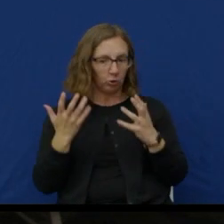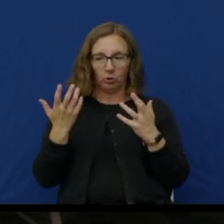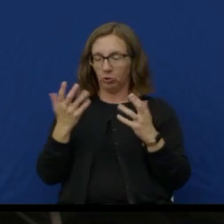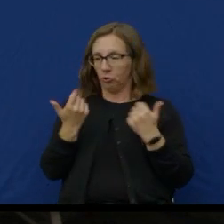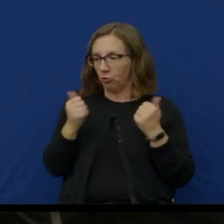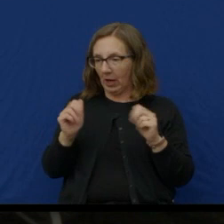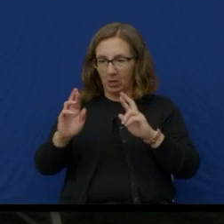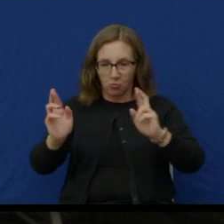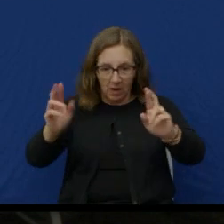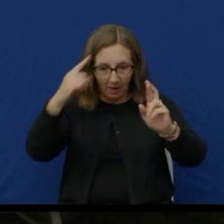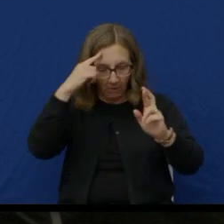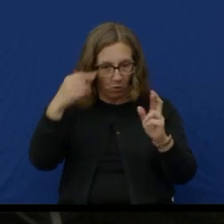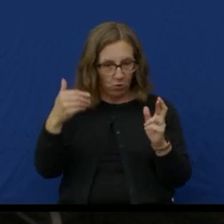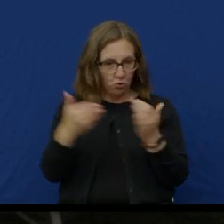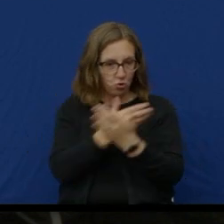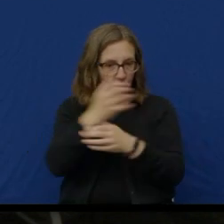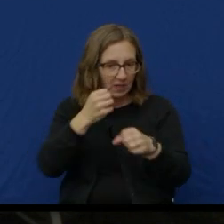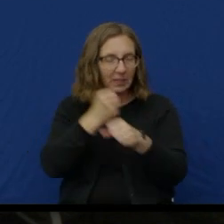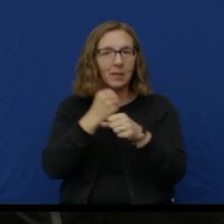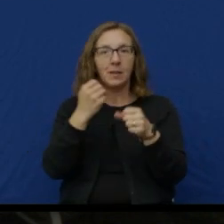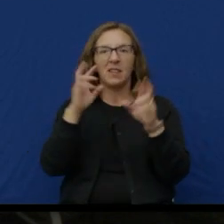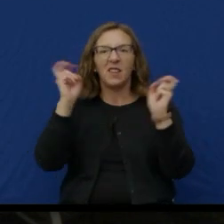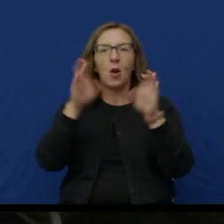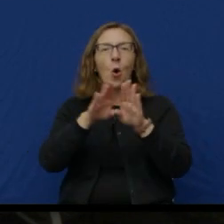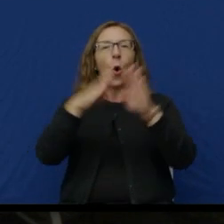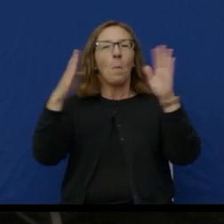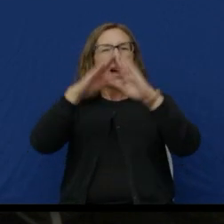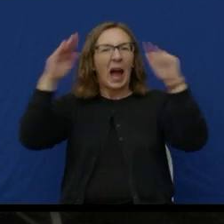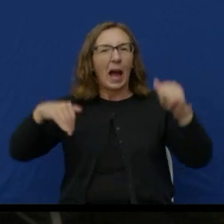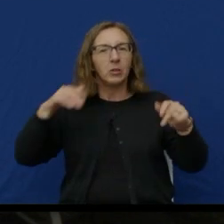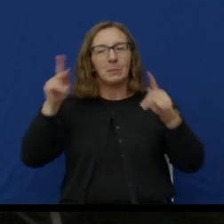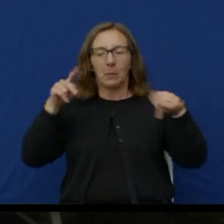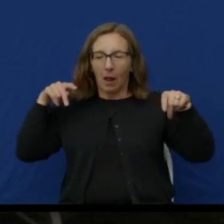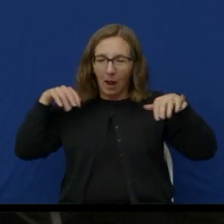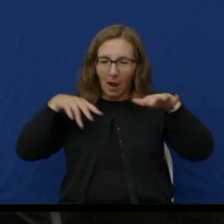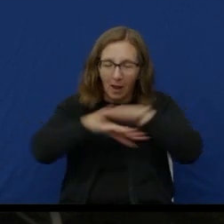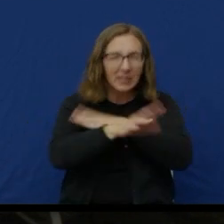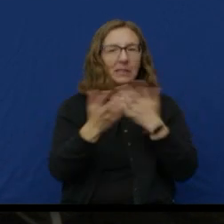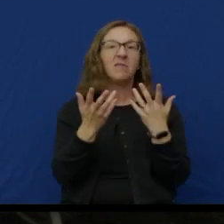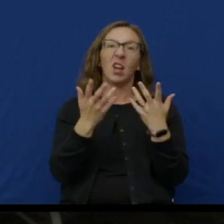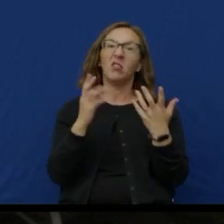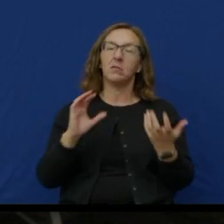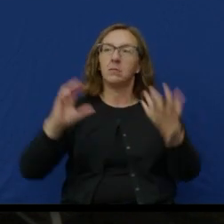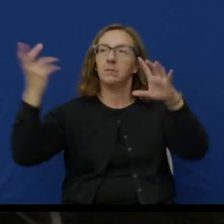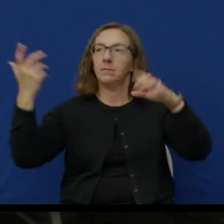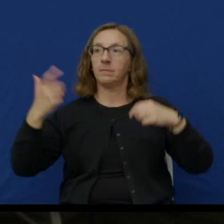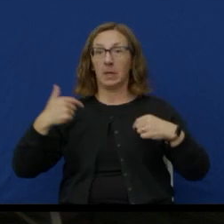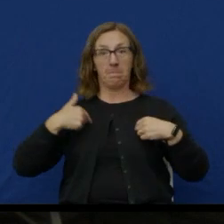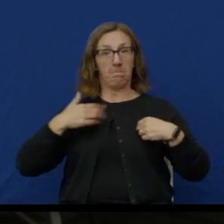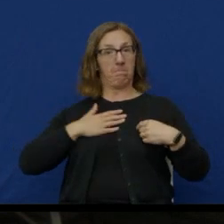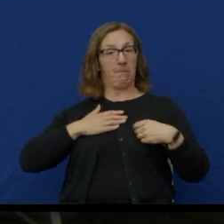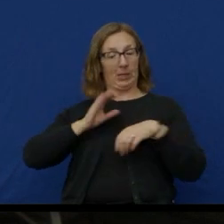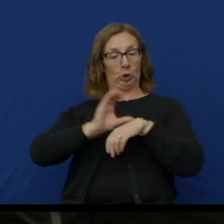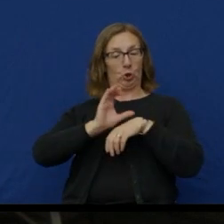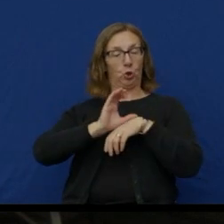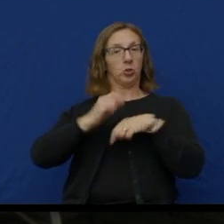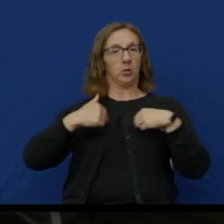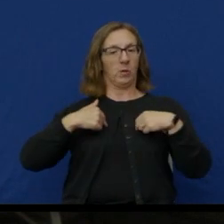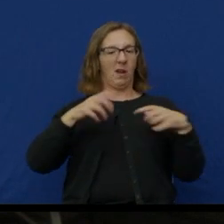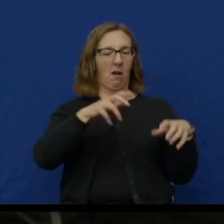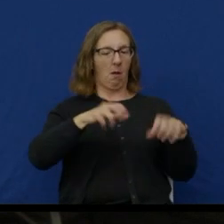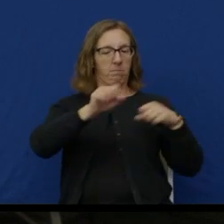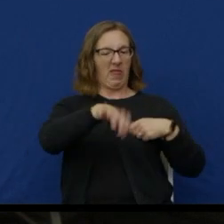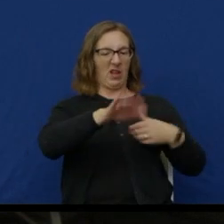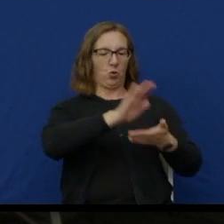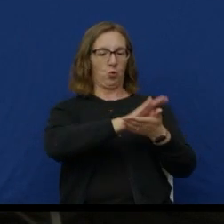house, and it's a disaster right now. The church I'm a member of, we have adopted the school